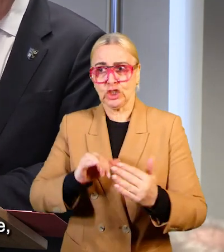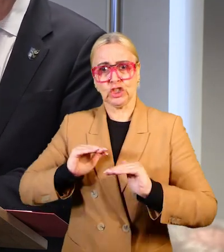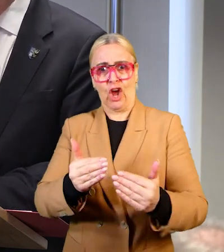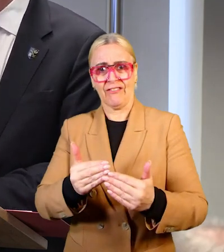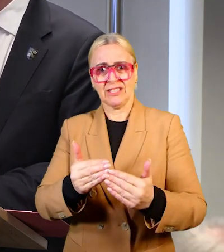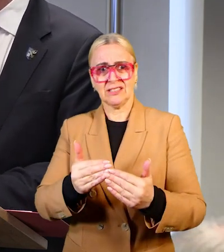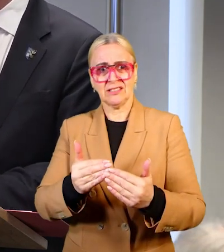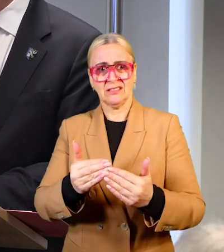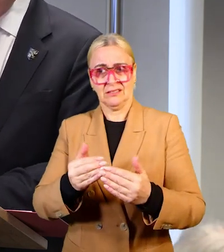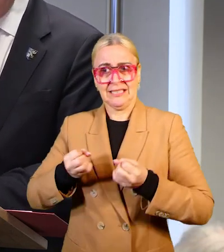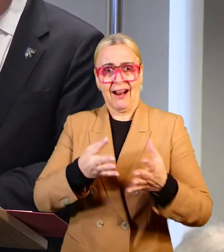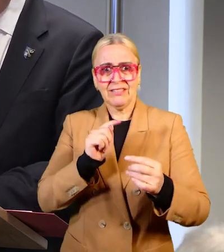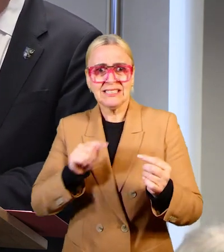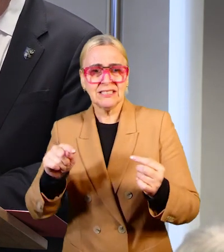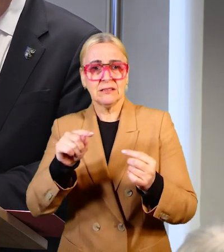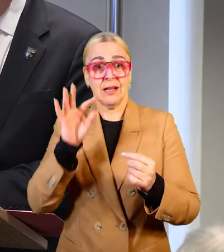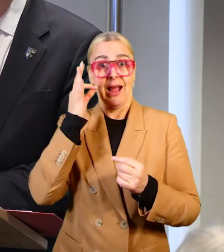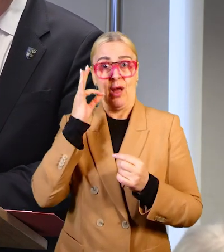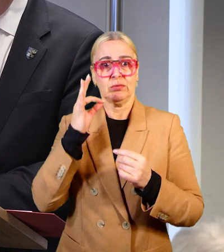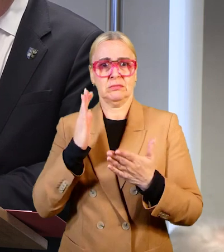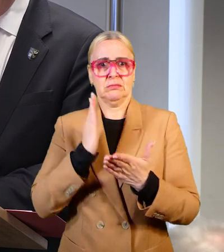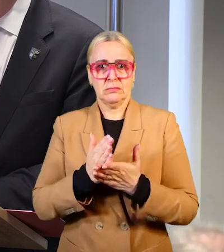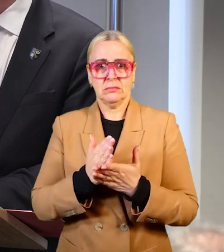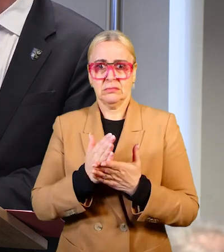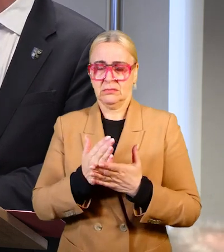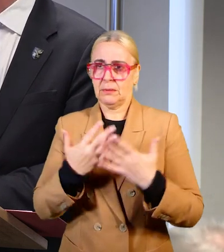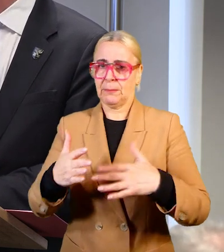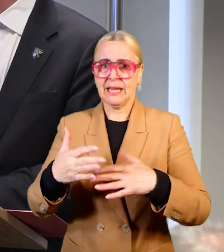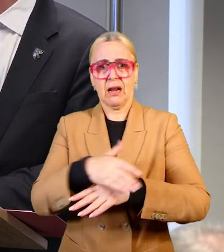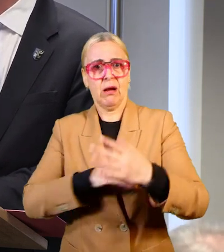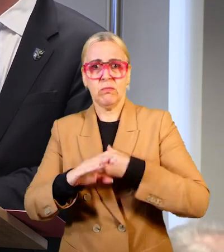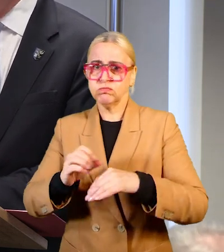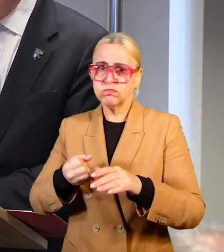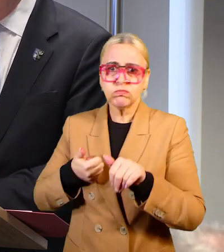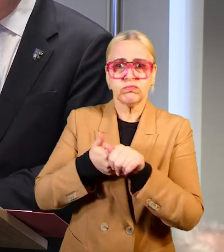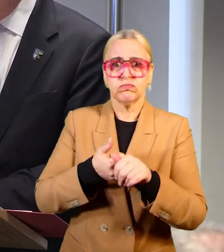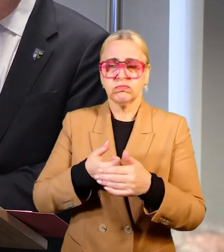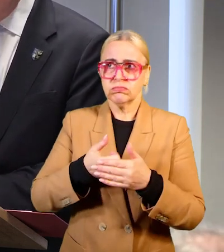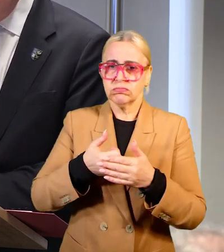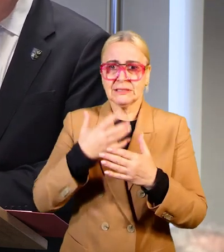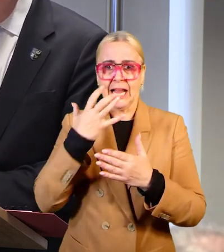examine all our discretionary services and the level to which our services are delivered.